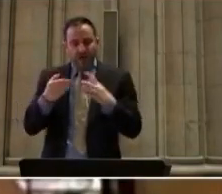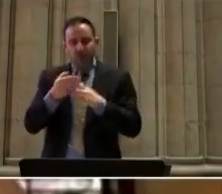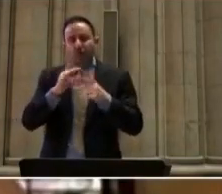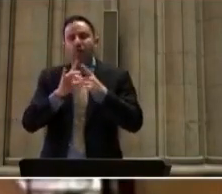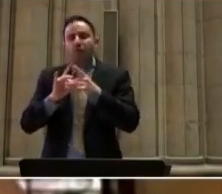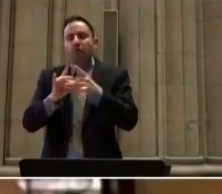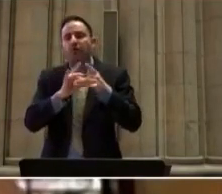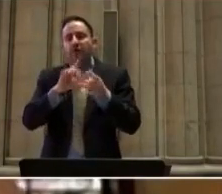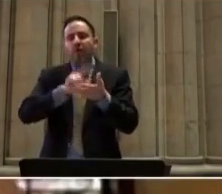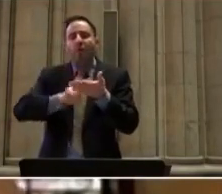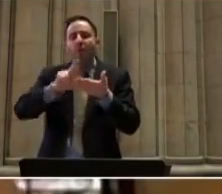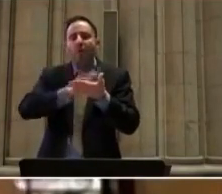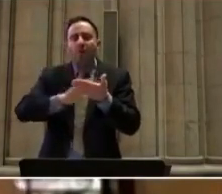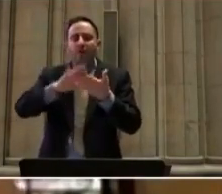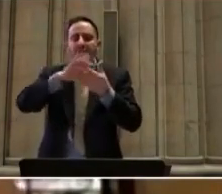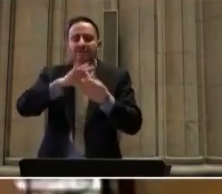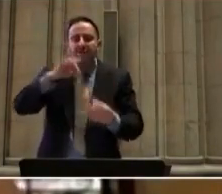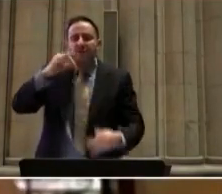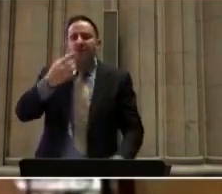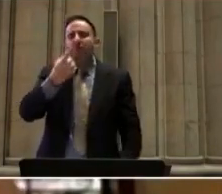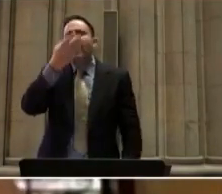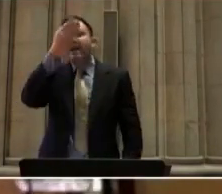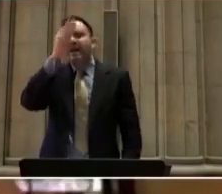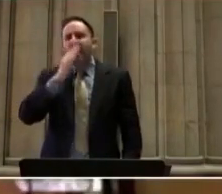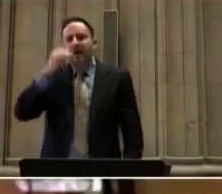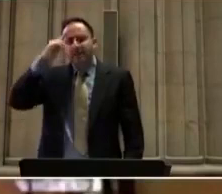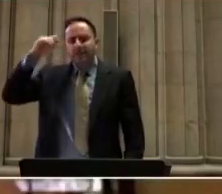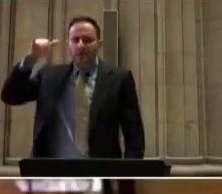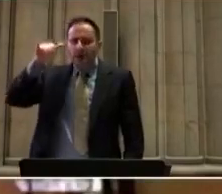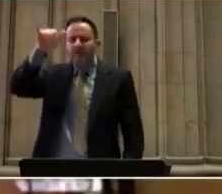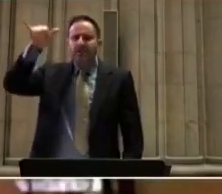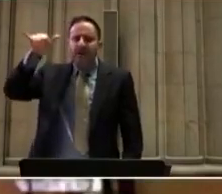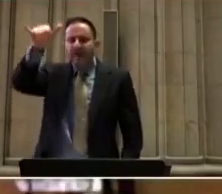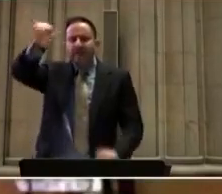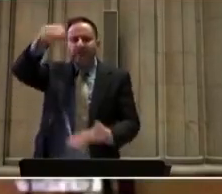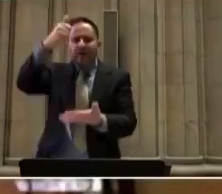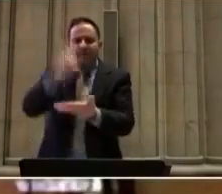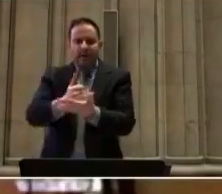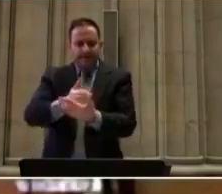Spirit, one God, now and forever. Amen.